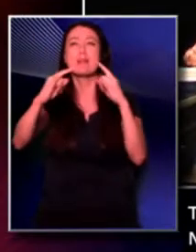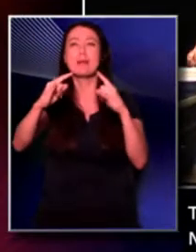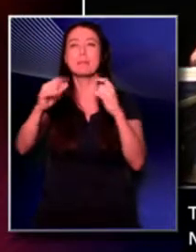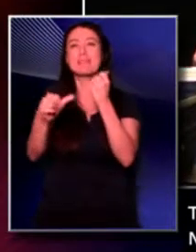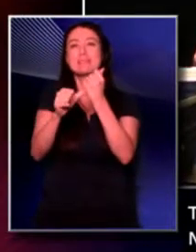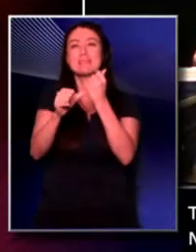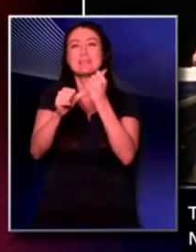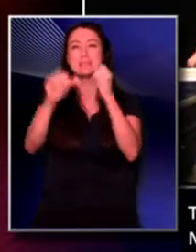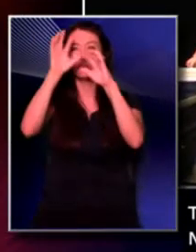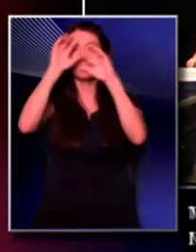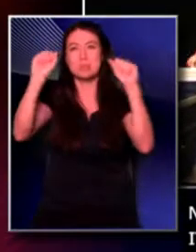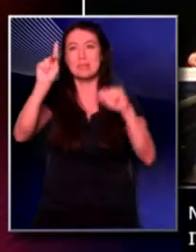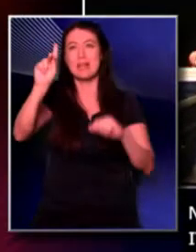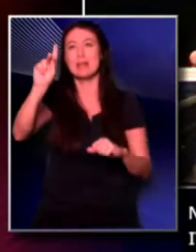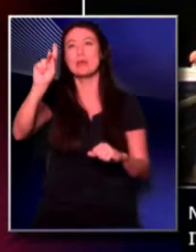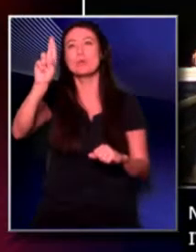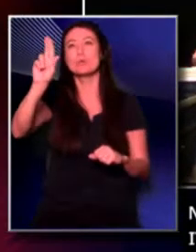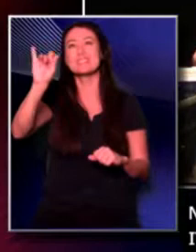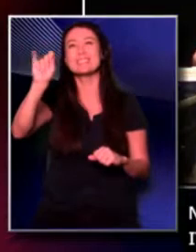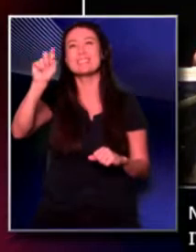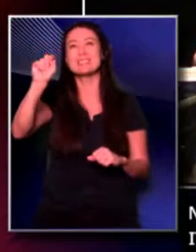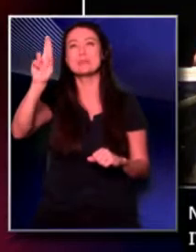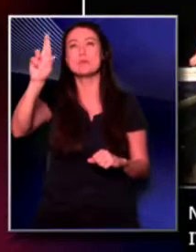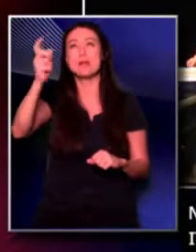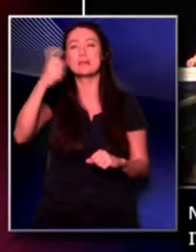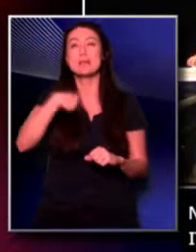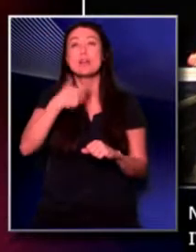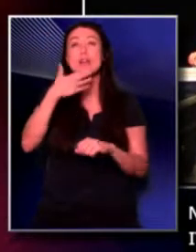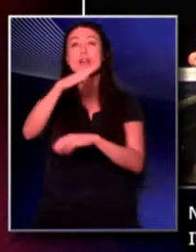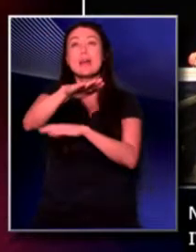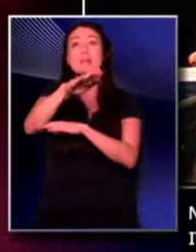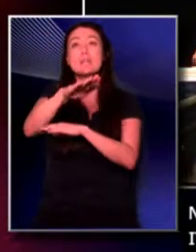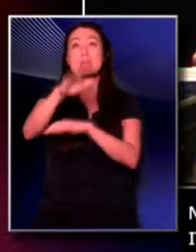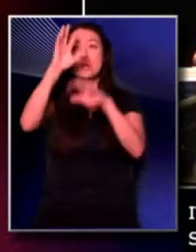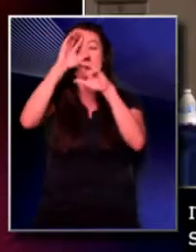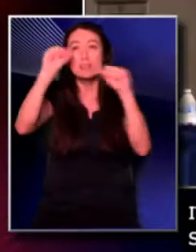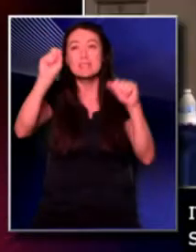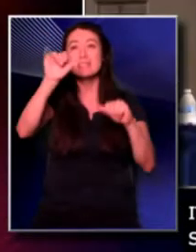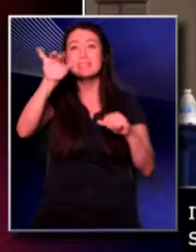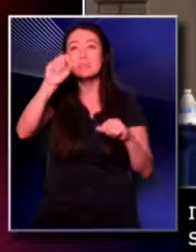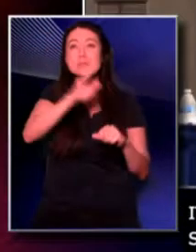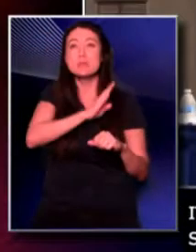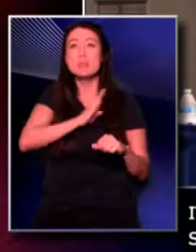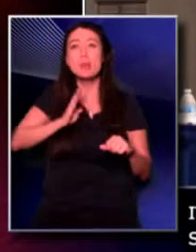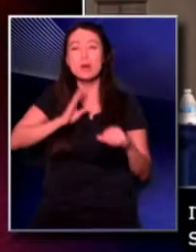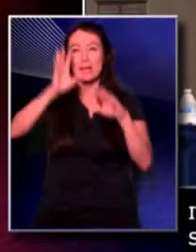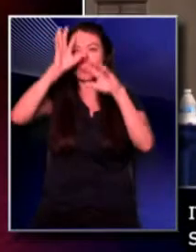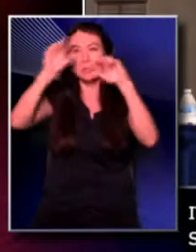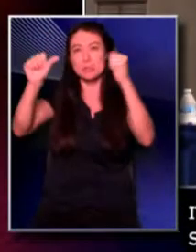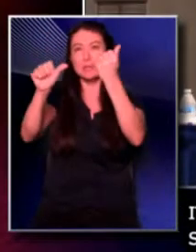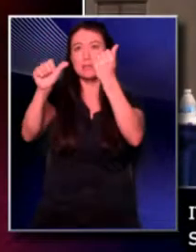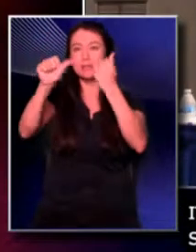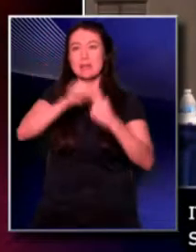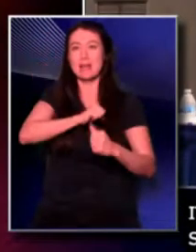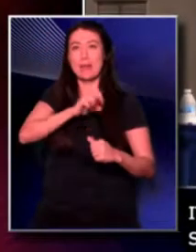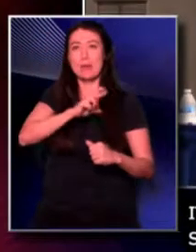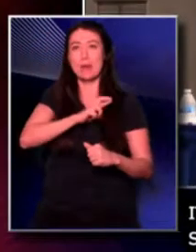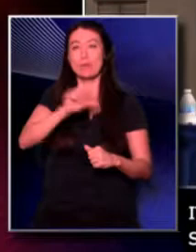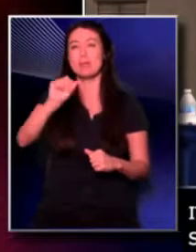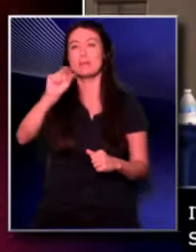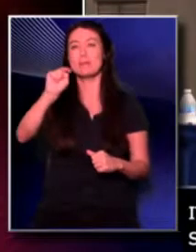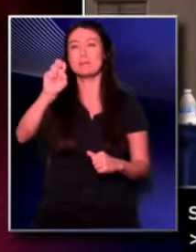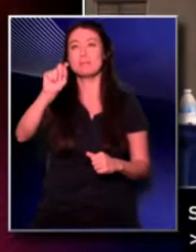Superintendent Rex. Good afternoon, President Sims, Board, and Superintendent Reichman. I'm going to bring up one of the board